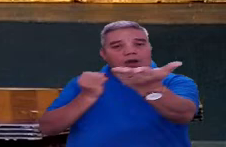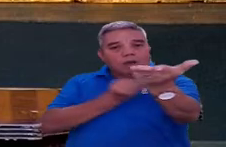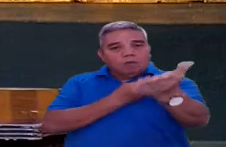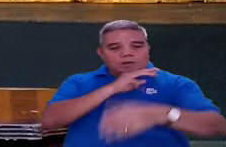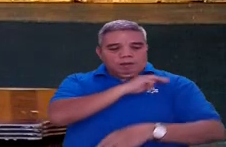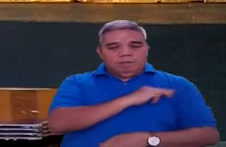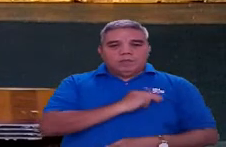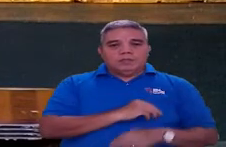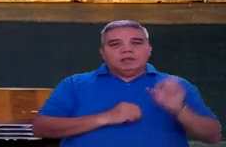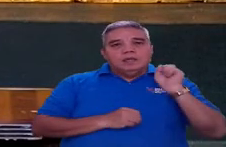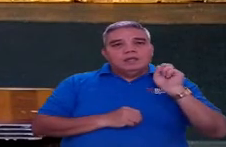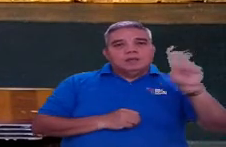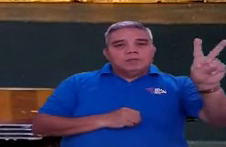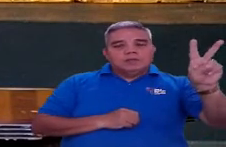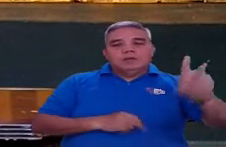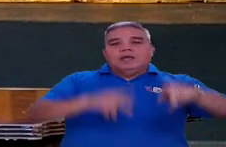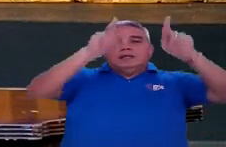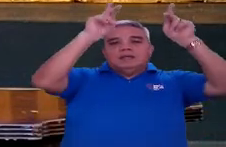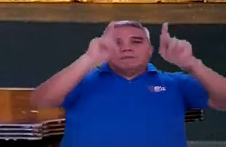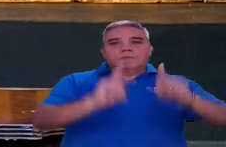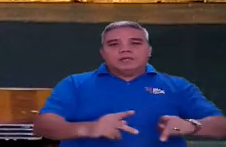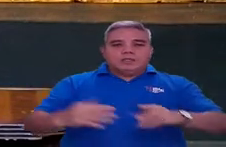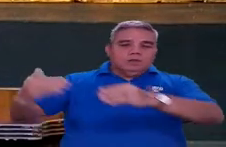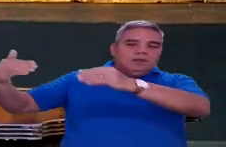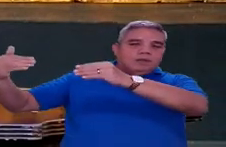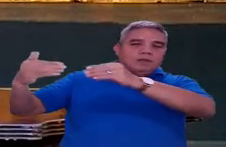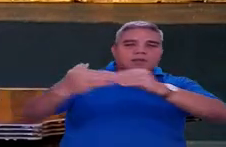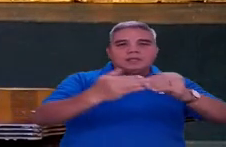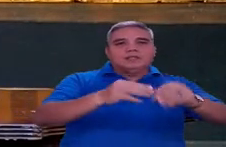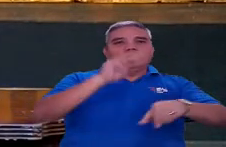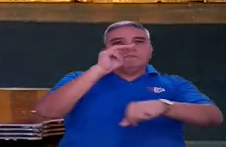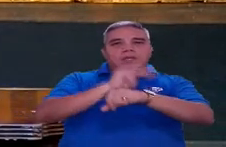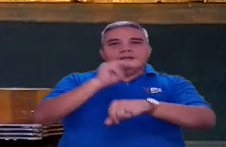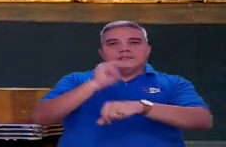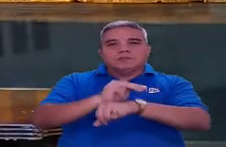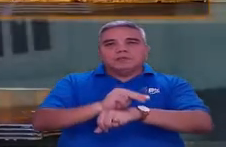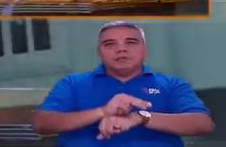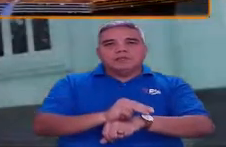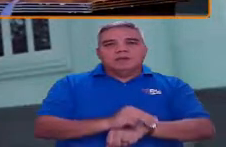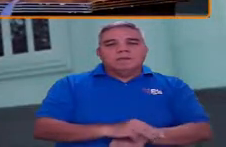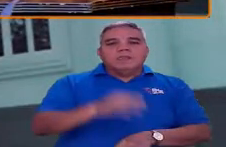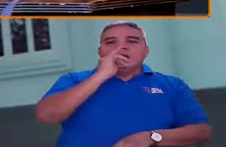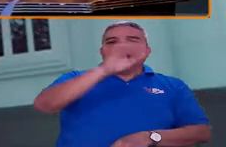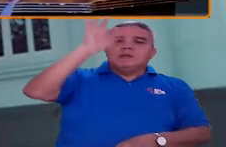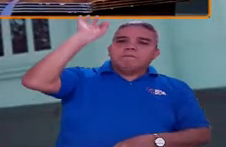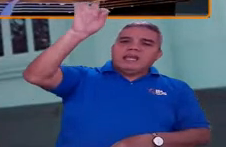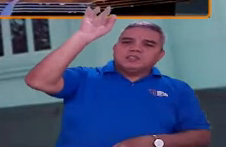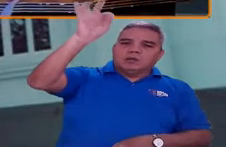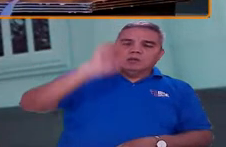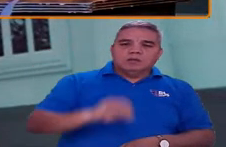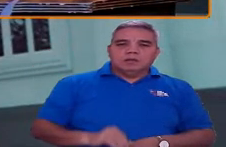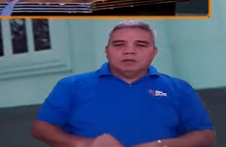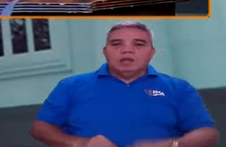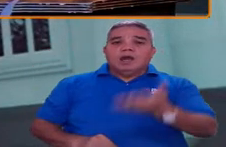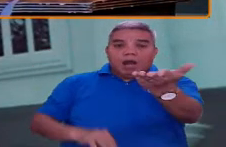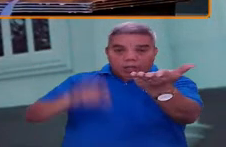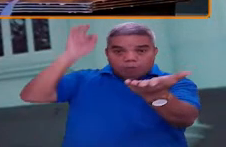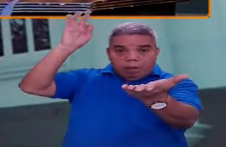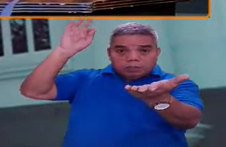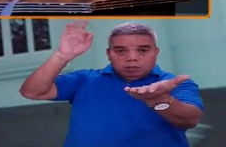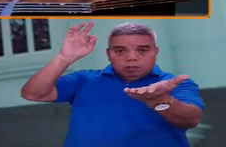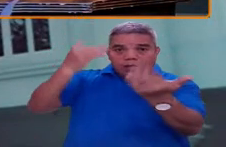mission. Secondly, the person leading the mission ministry is the pastor. Are you a pastor